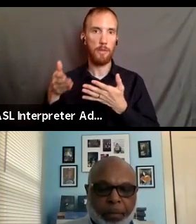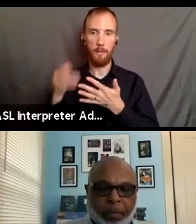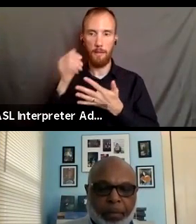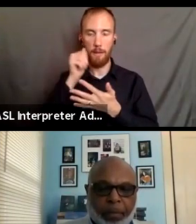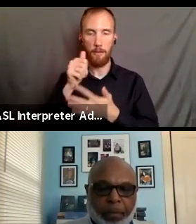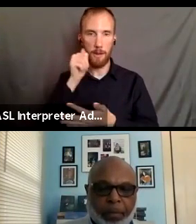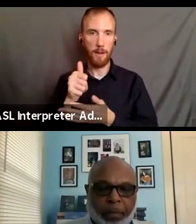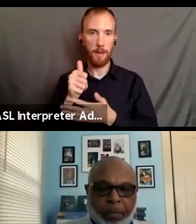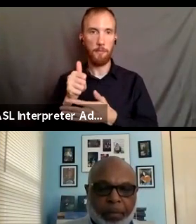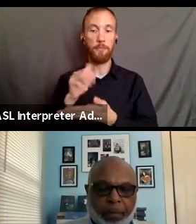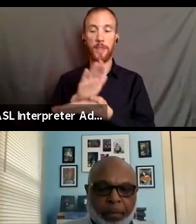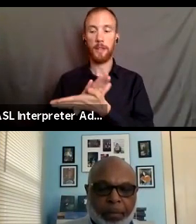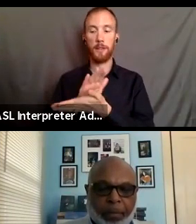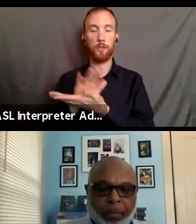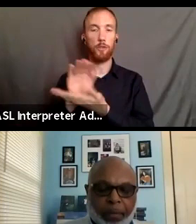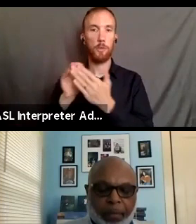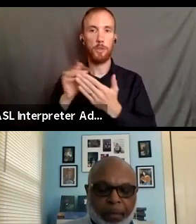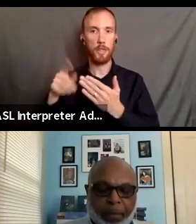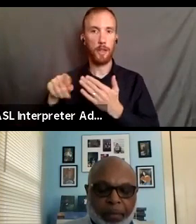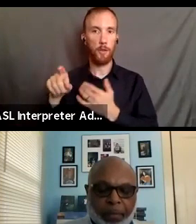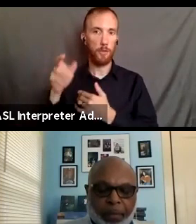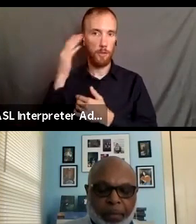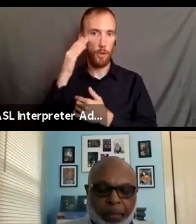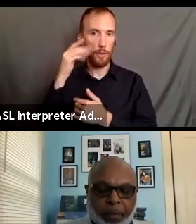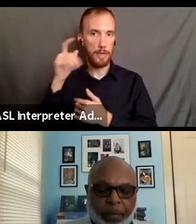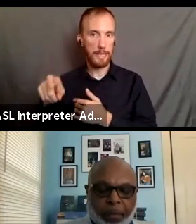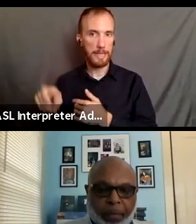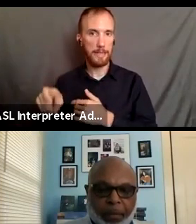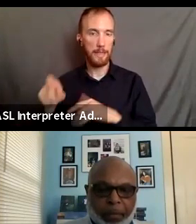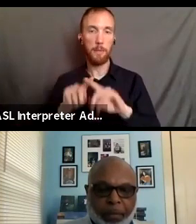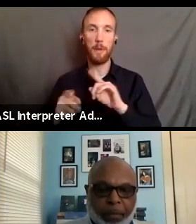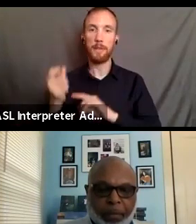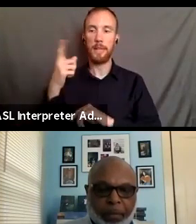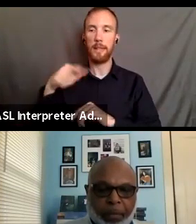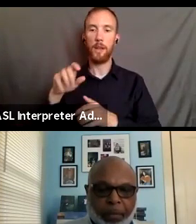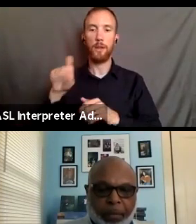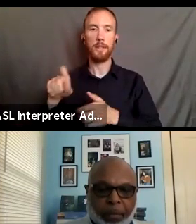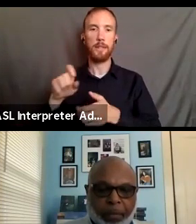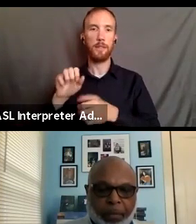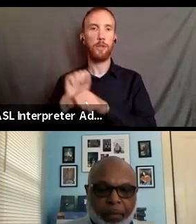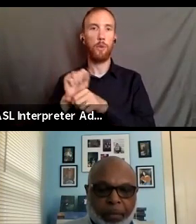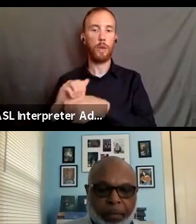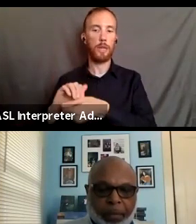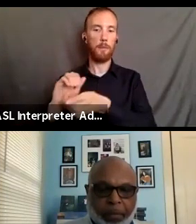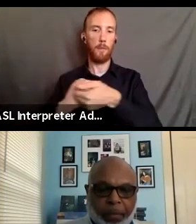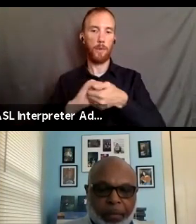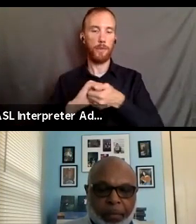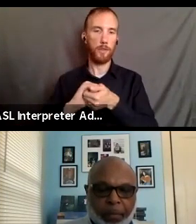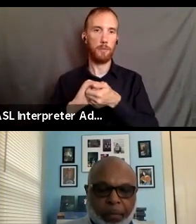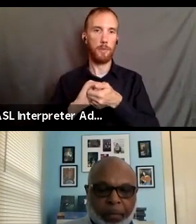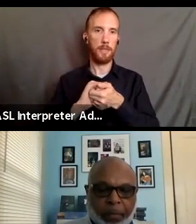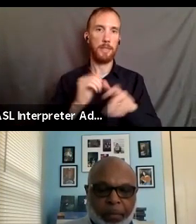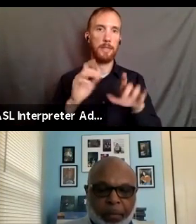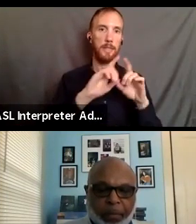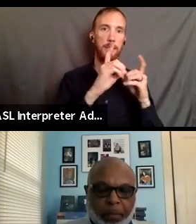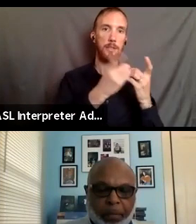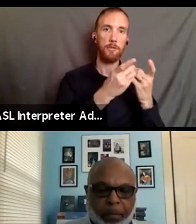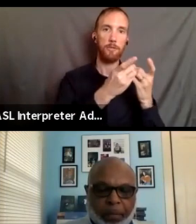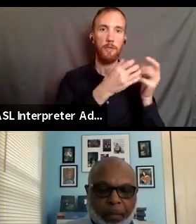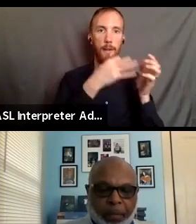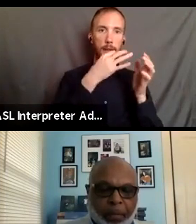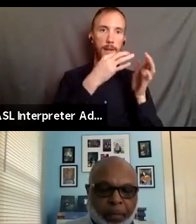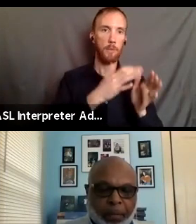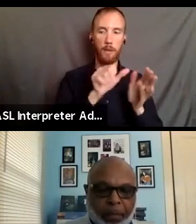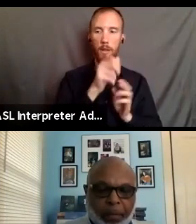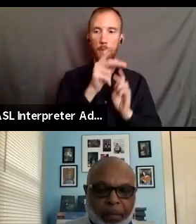need they have to work in partnership though with district experts to really create and implement alternatives to